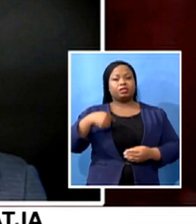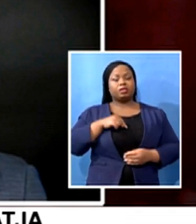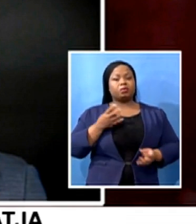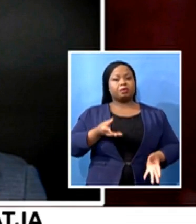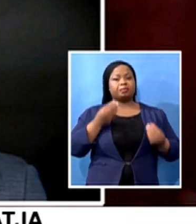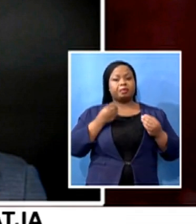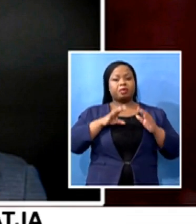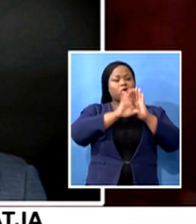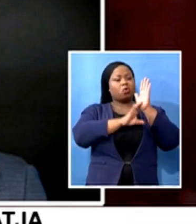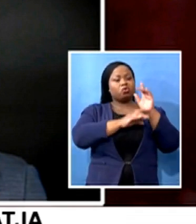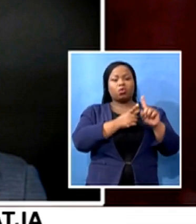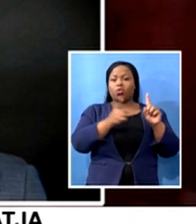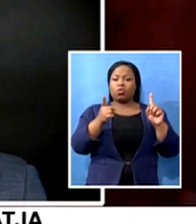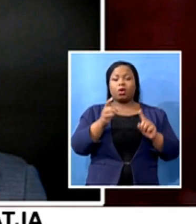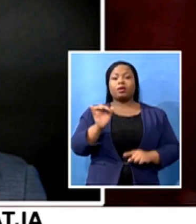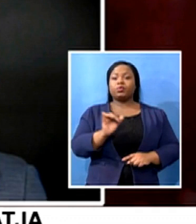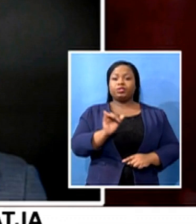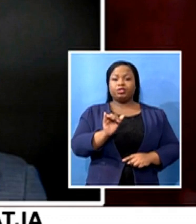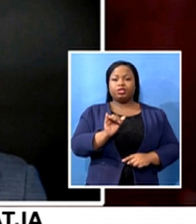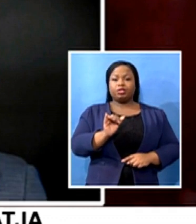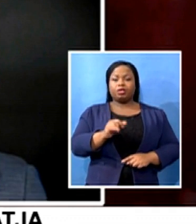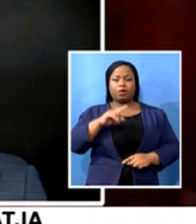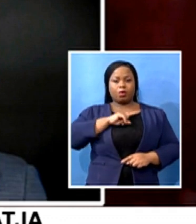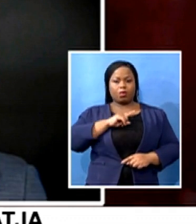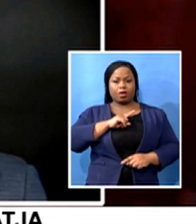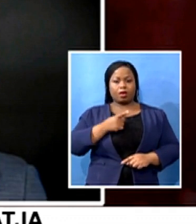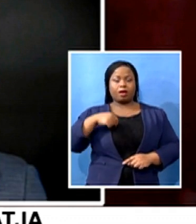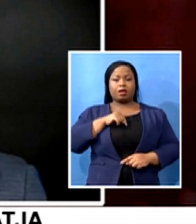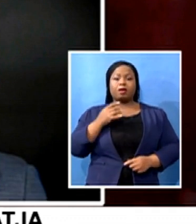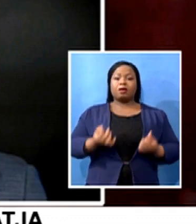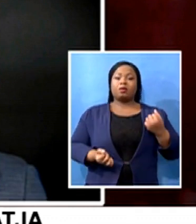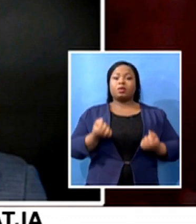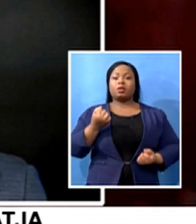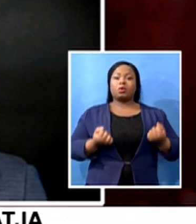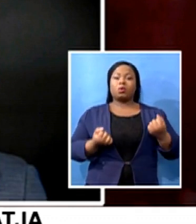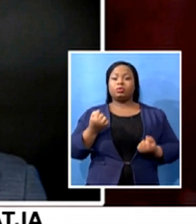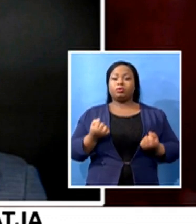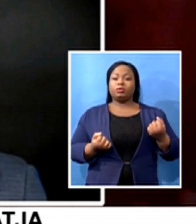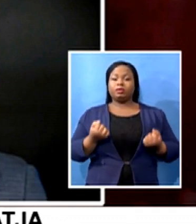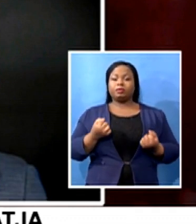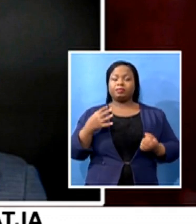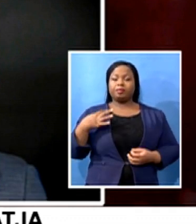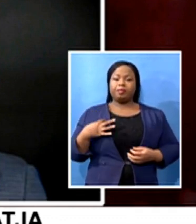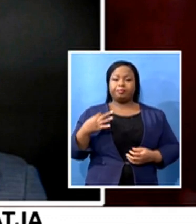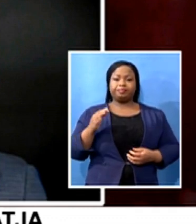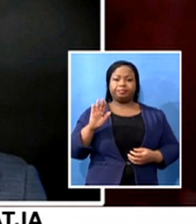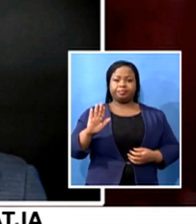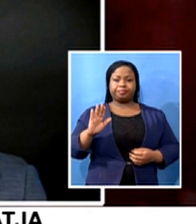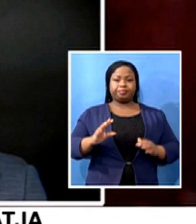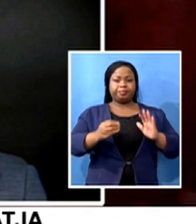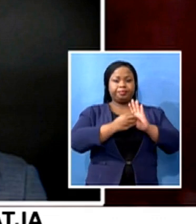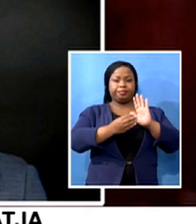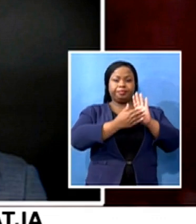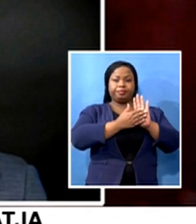that when the court applied Section 36 of the Constitution, the limitation